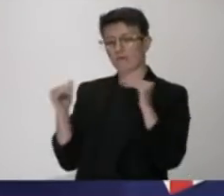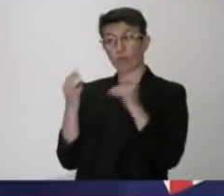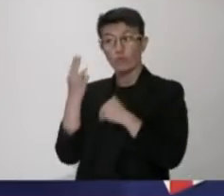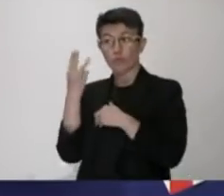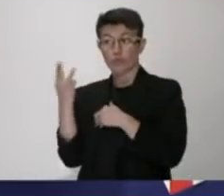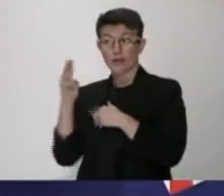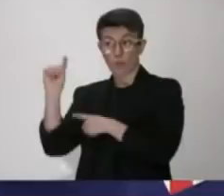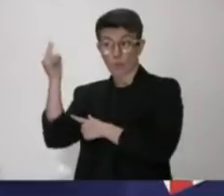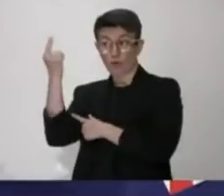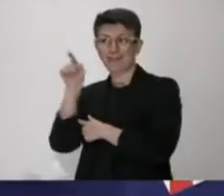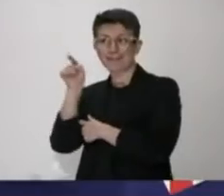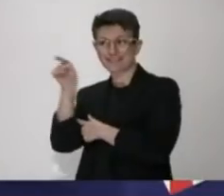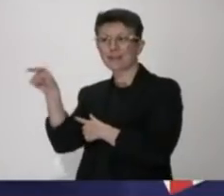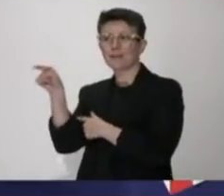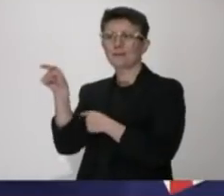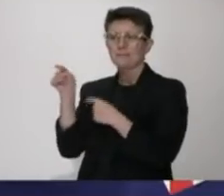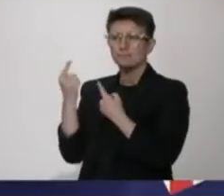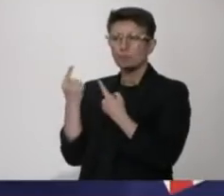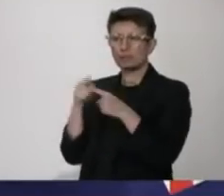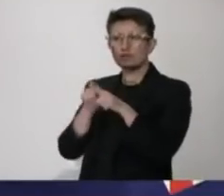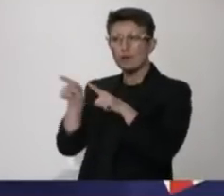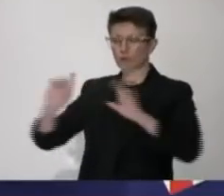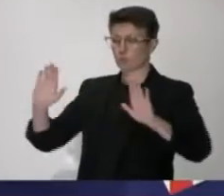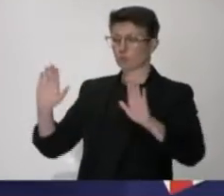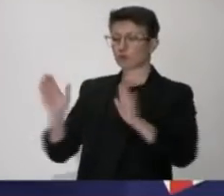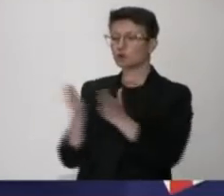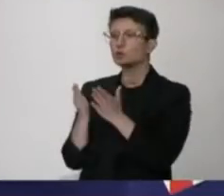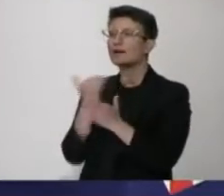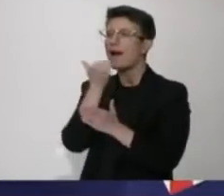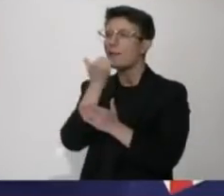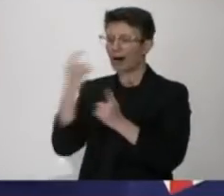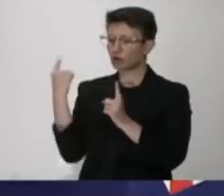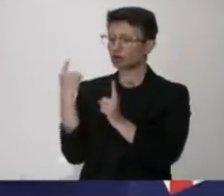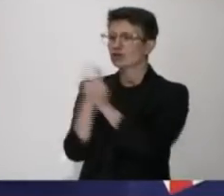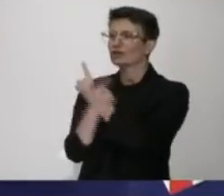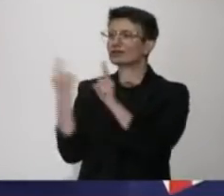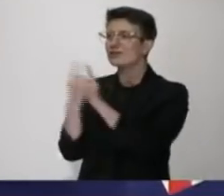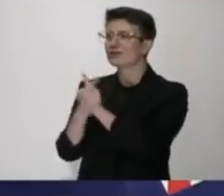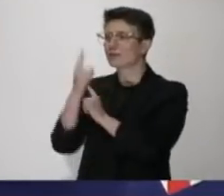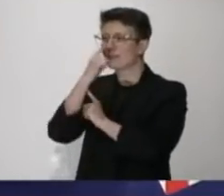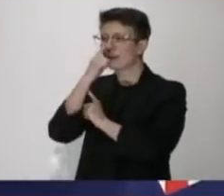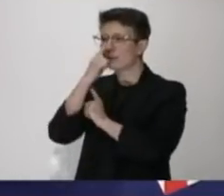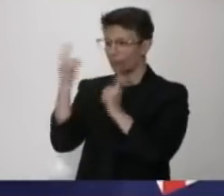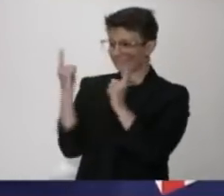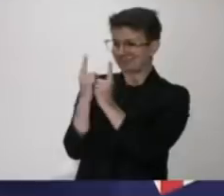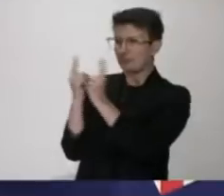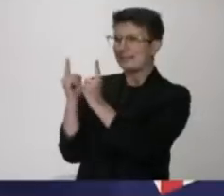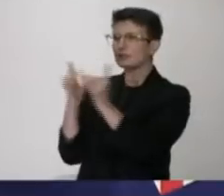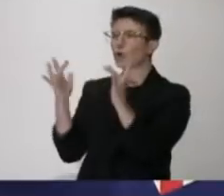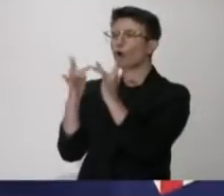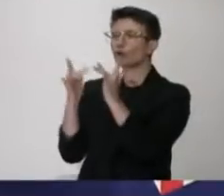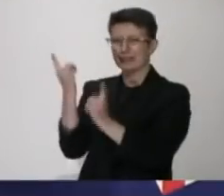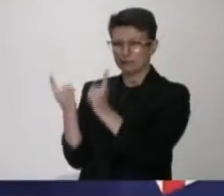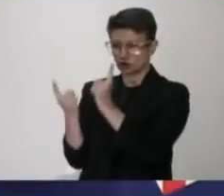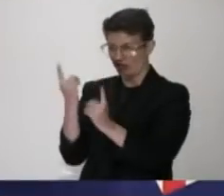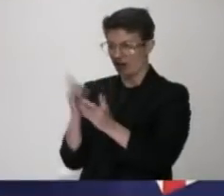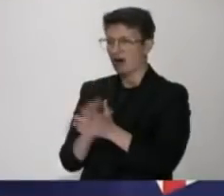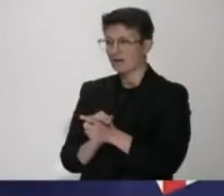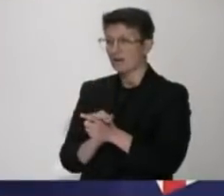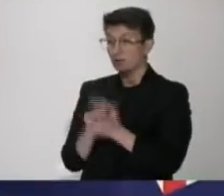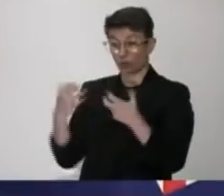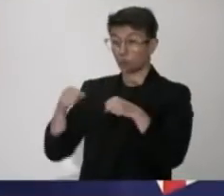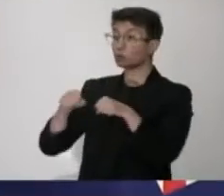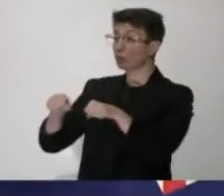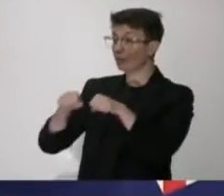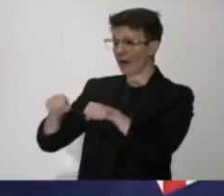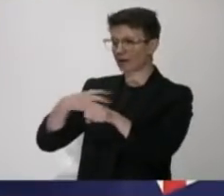have with one another. Supermarkets provide us an ability that people can get the food that they need and that they are able to be managed in such a